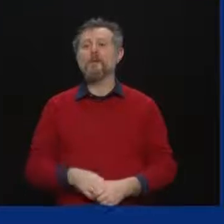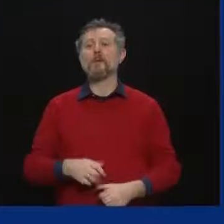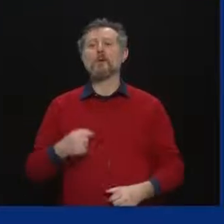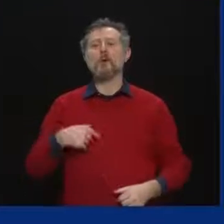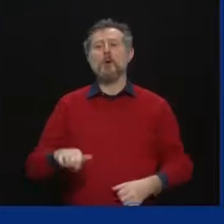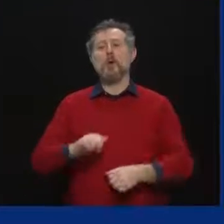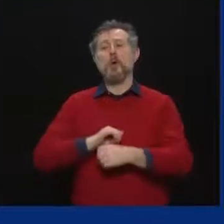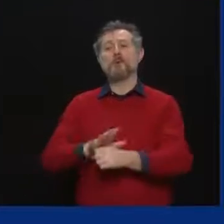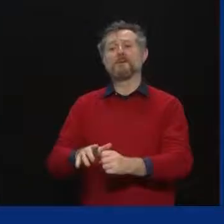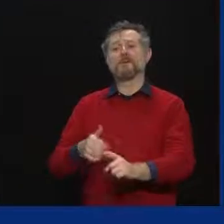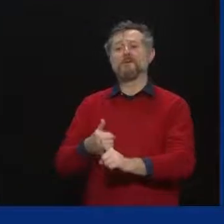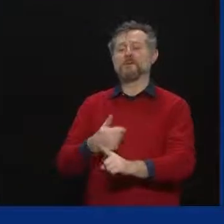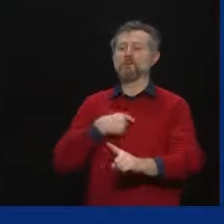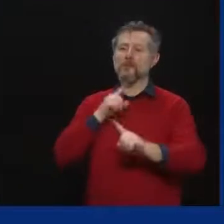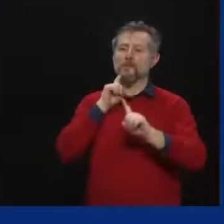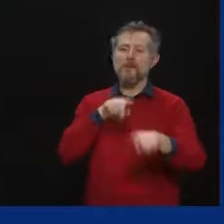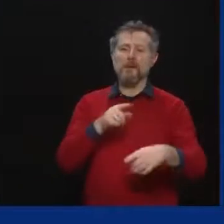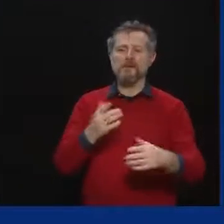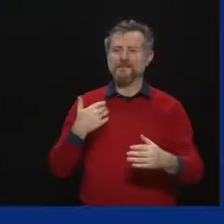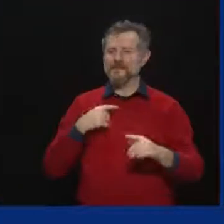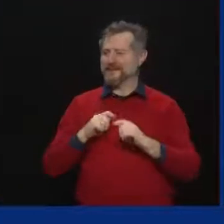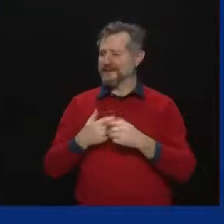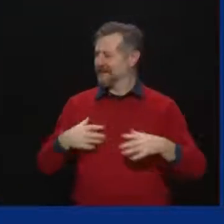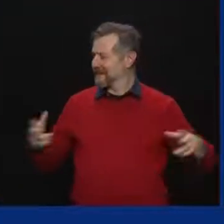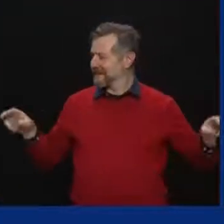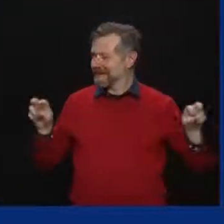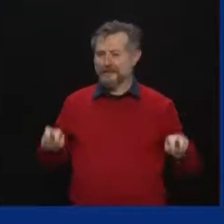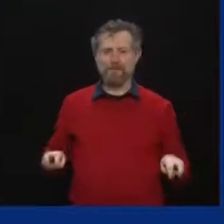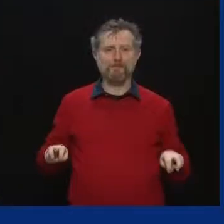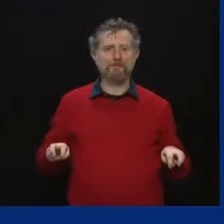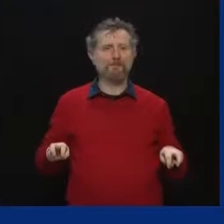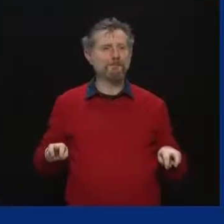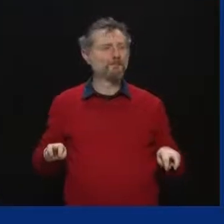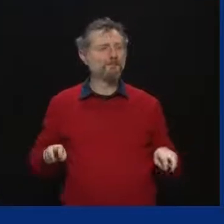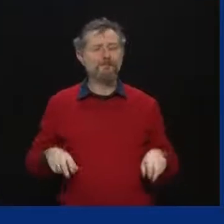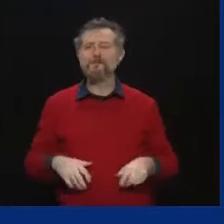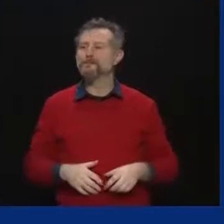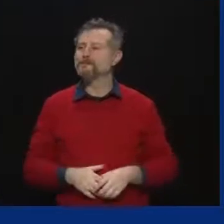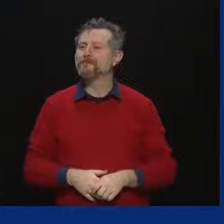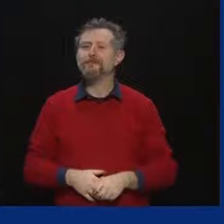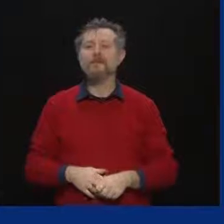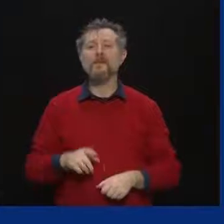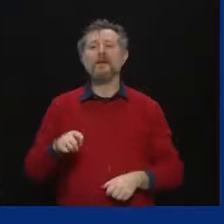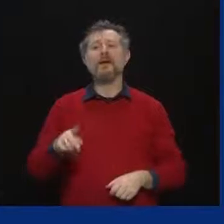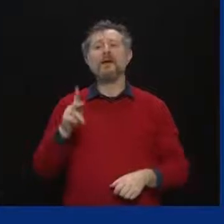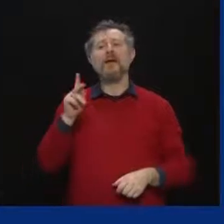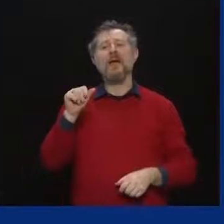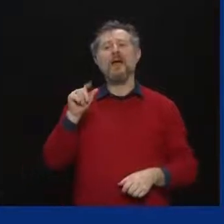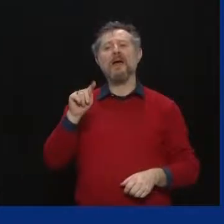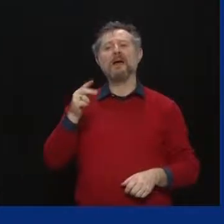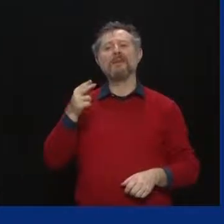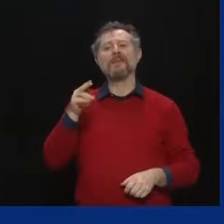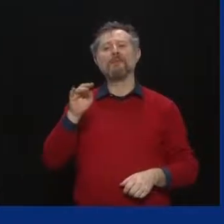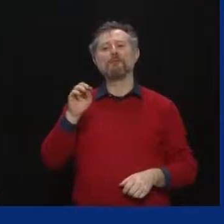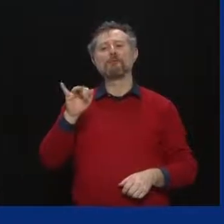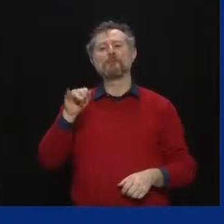response dream team here assembled. You'll be hearing from Catherine Garcia, who is